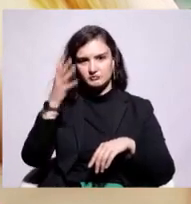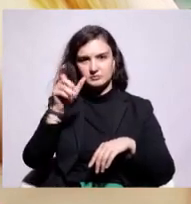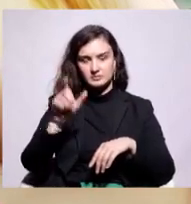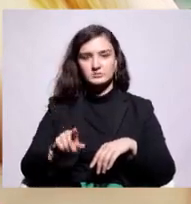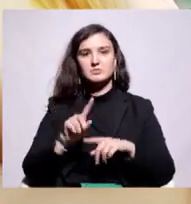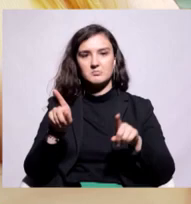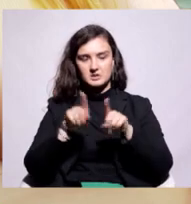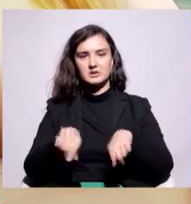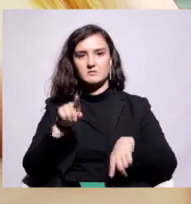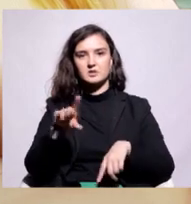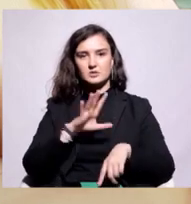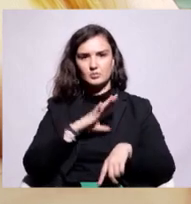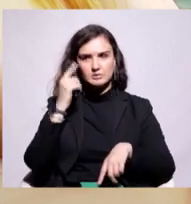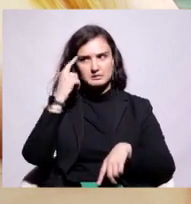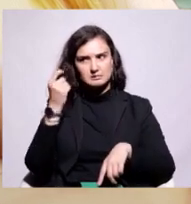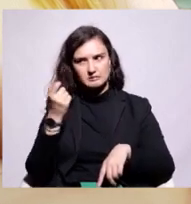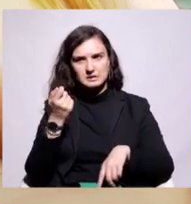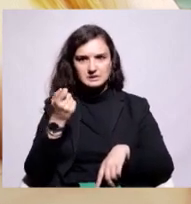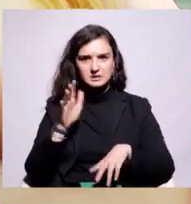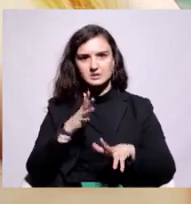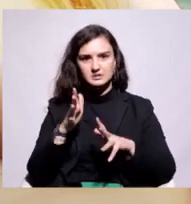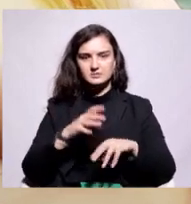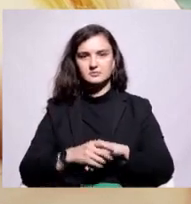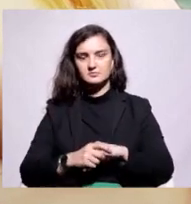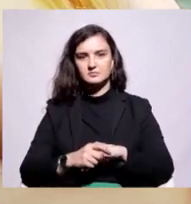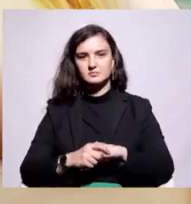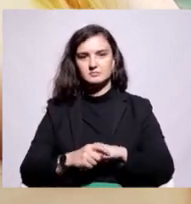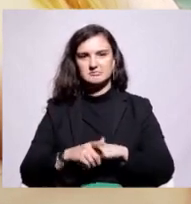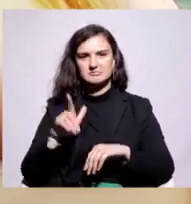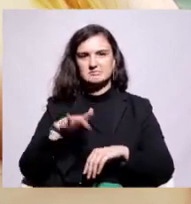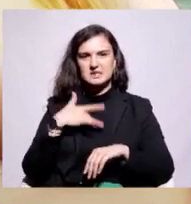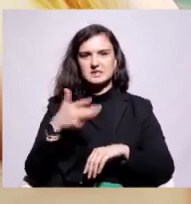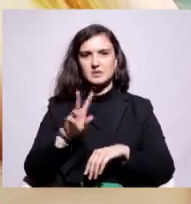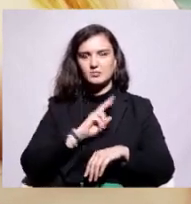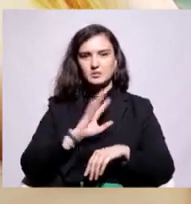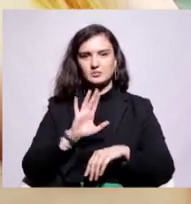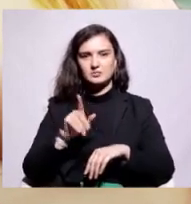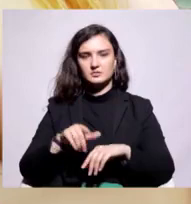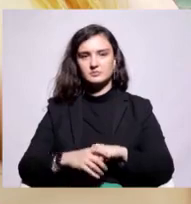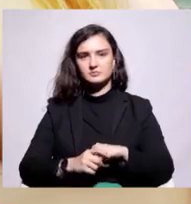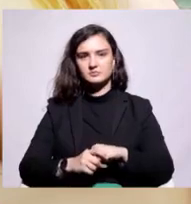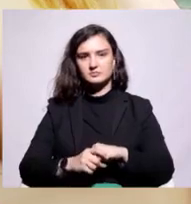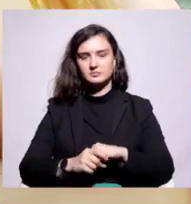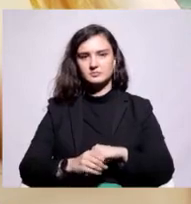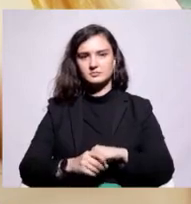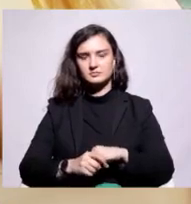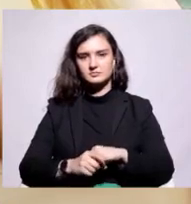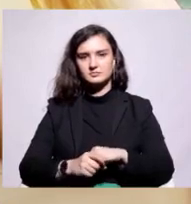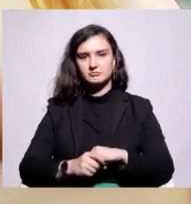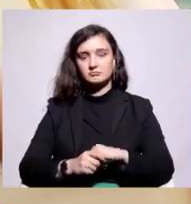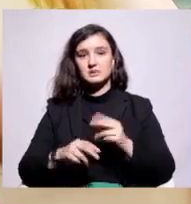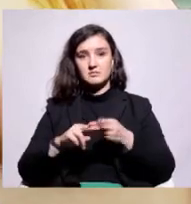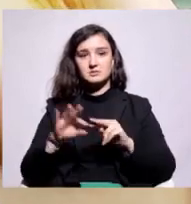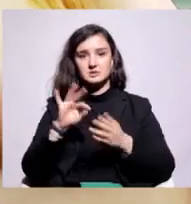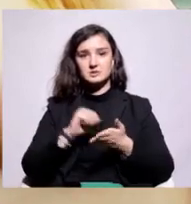but also he was crazy and he hated to work hard, and that's why